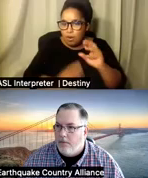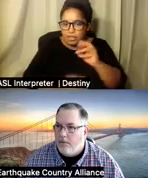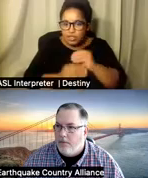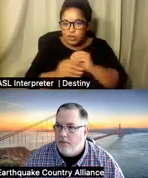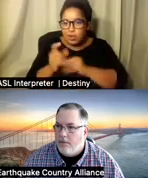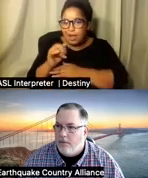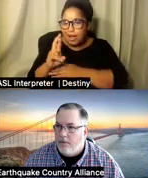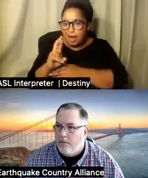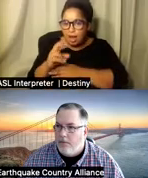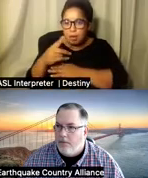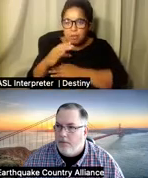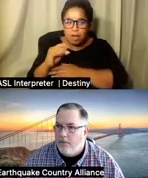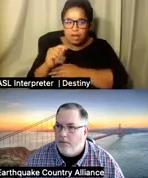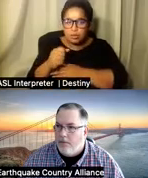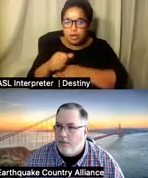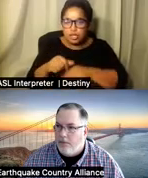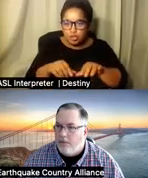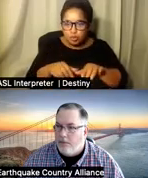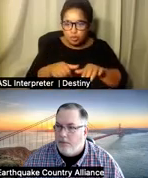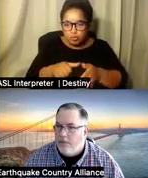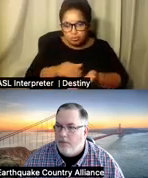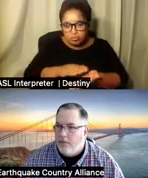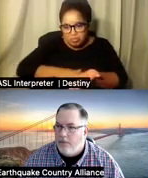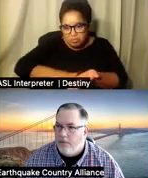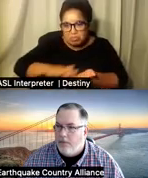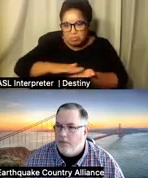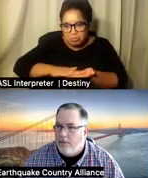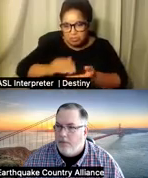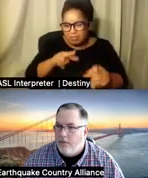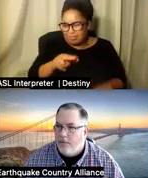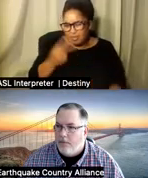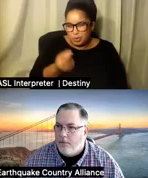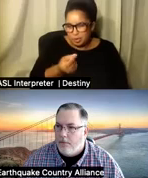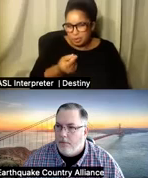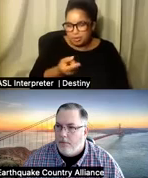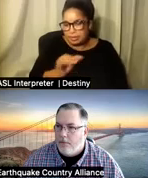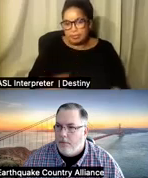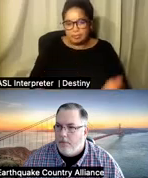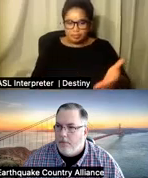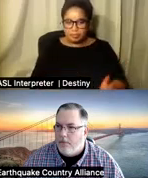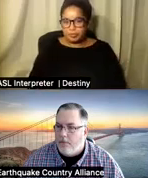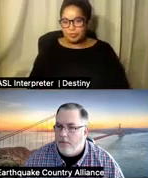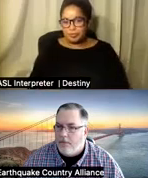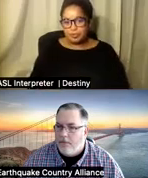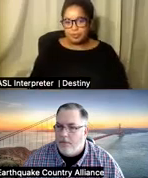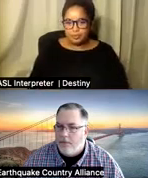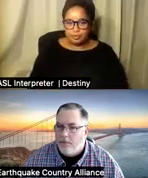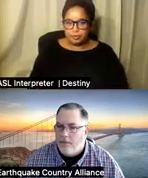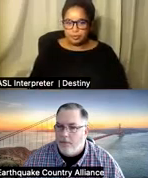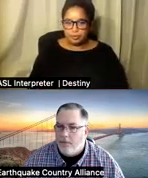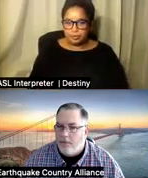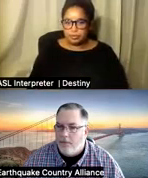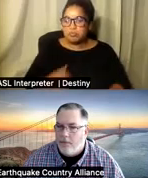in there. So you're gonna wanna run your fingers along the side. We'll go ahead and do that on the other side as well, real quick.